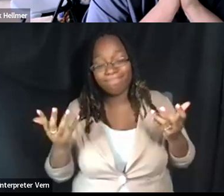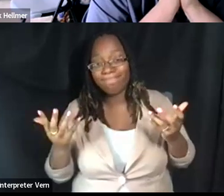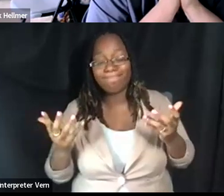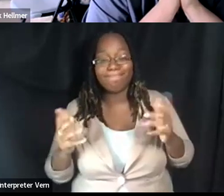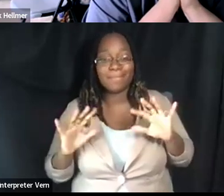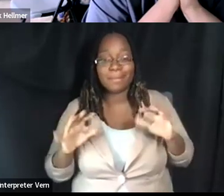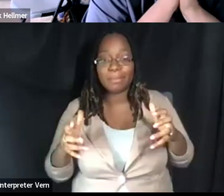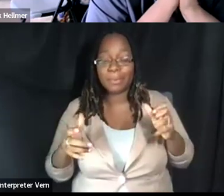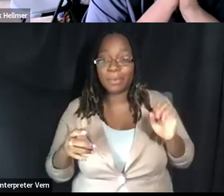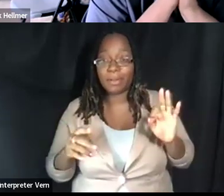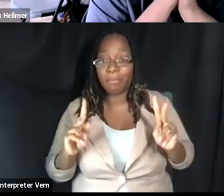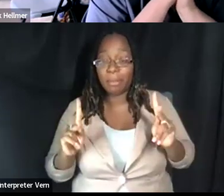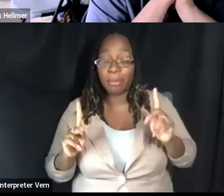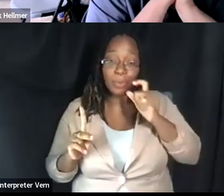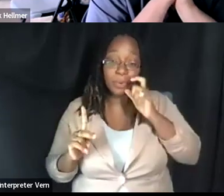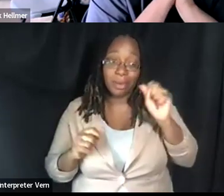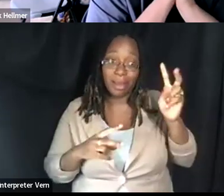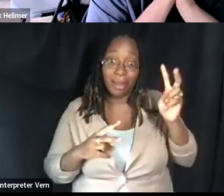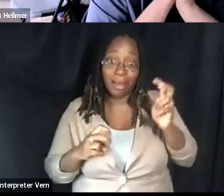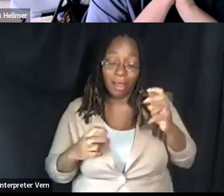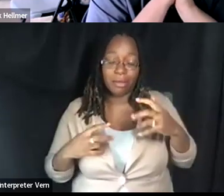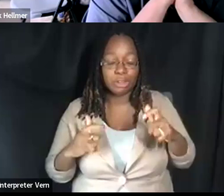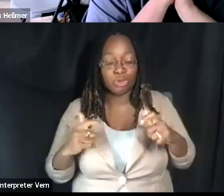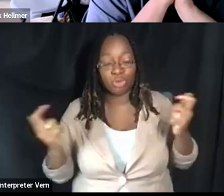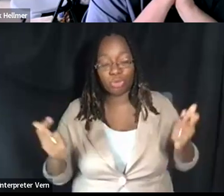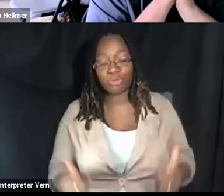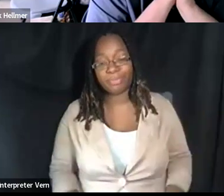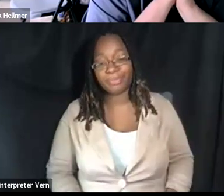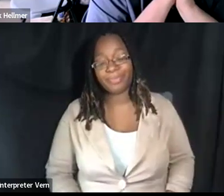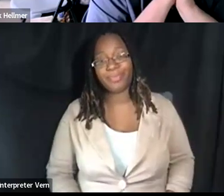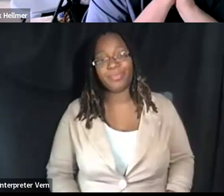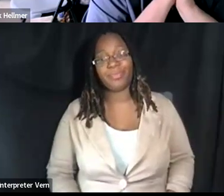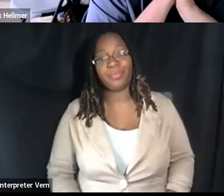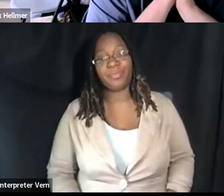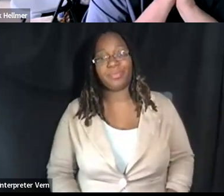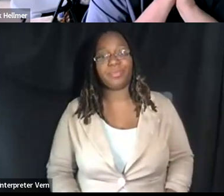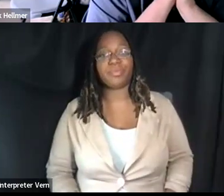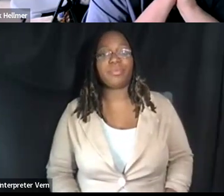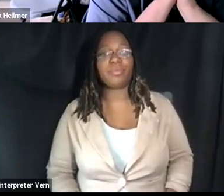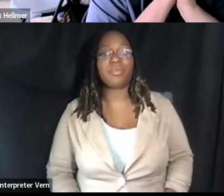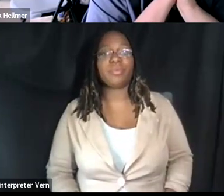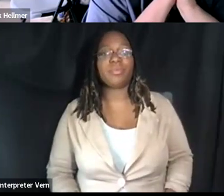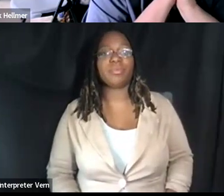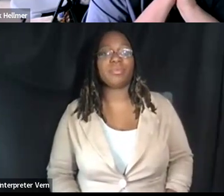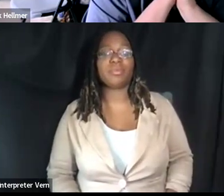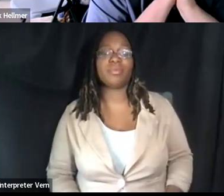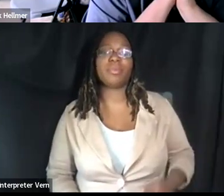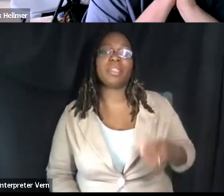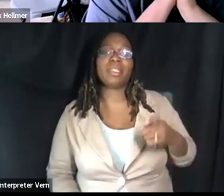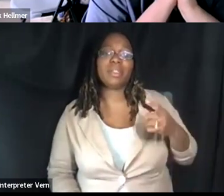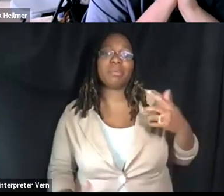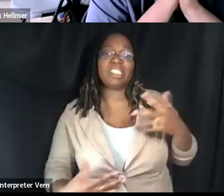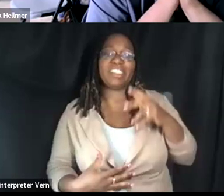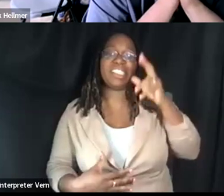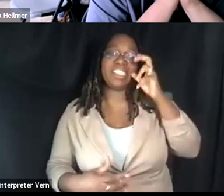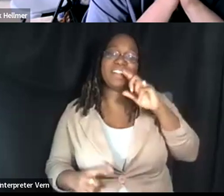pool of people that can be drawn from is very, very big. And then this one, I'm almost scared to hear the answer, but